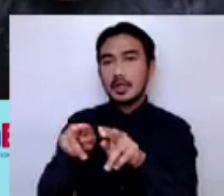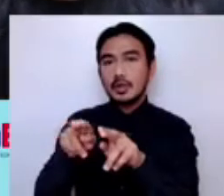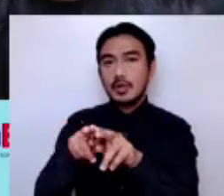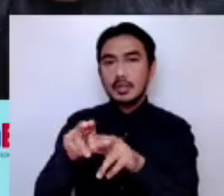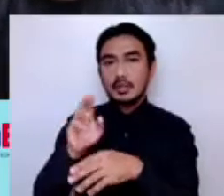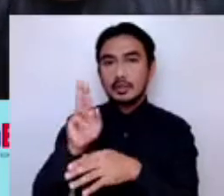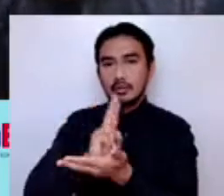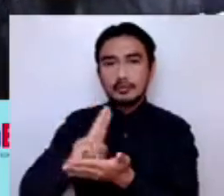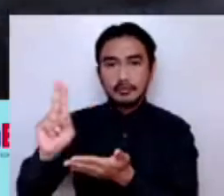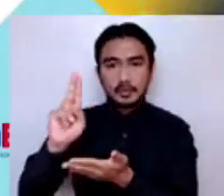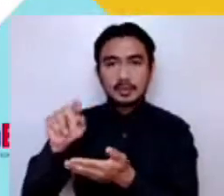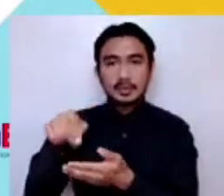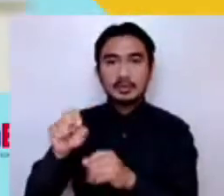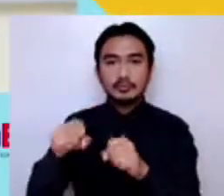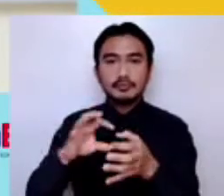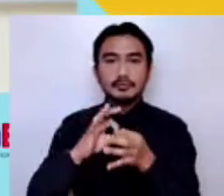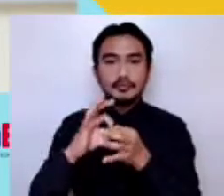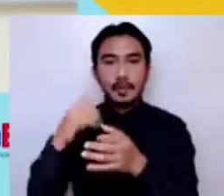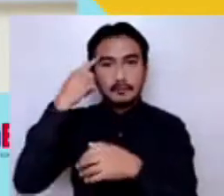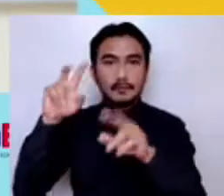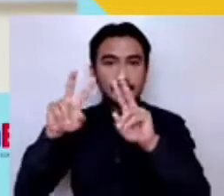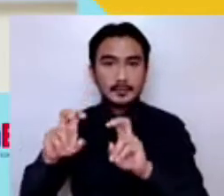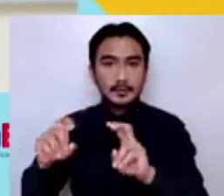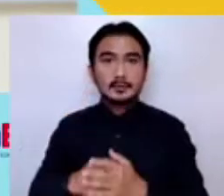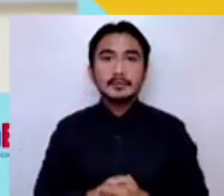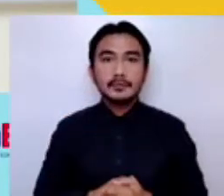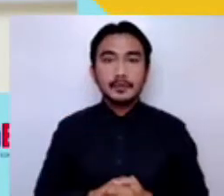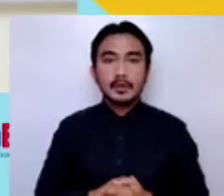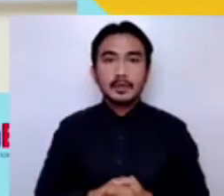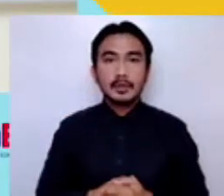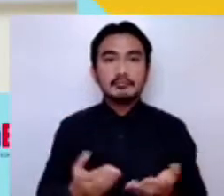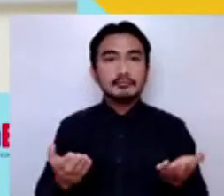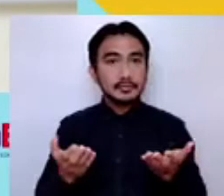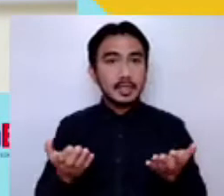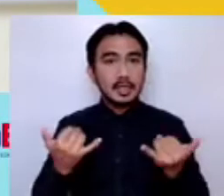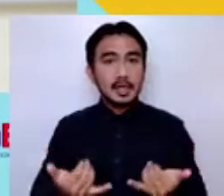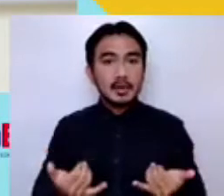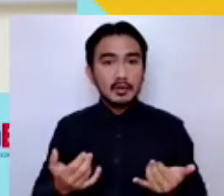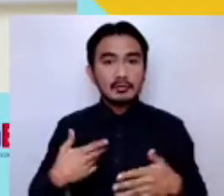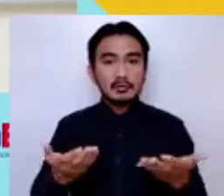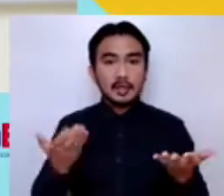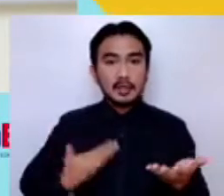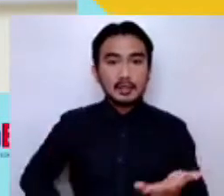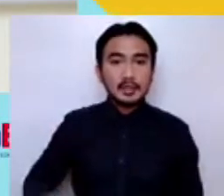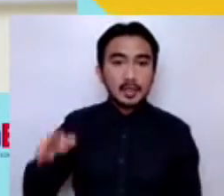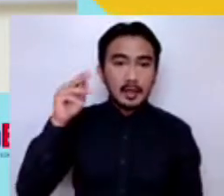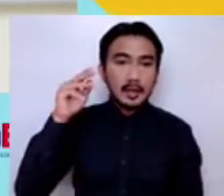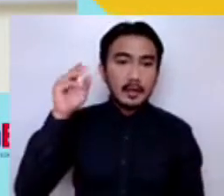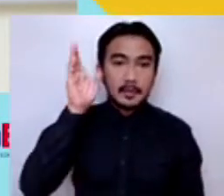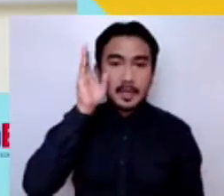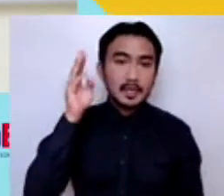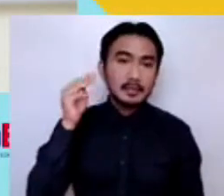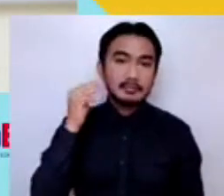or the PNURCTQ. So on behalf of BHROD, this is Bianca, and we thank you. We